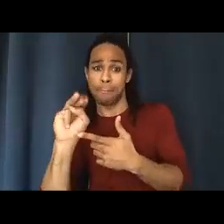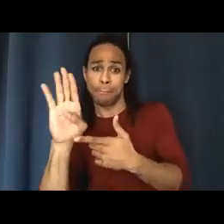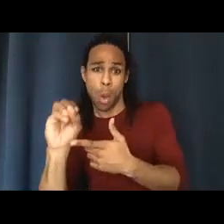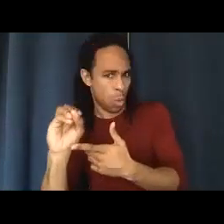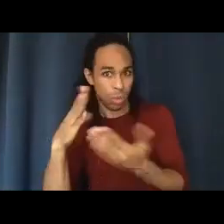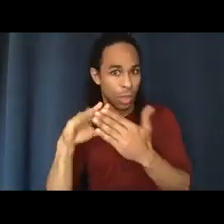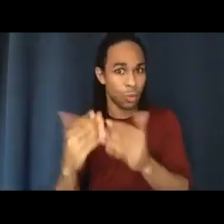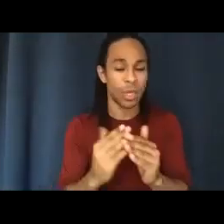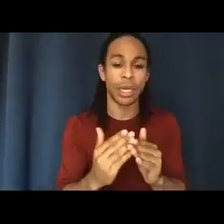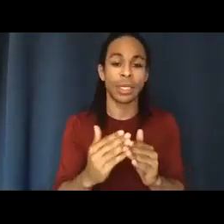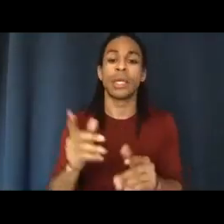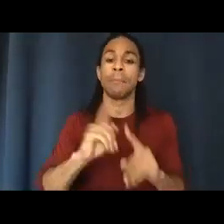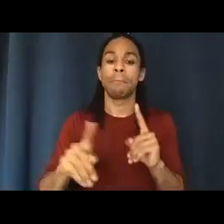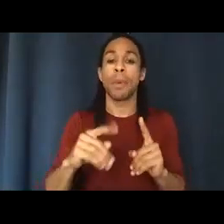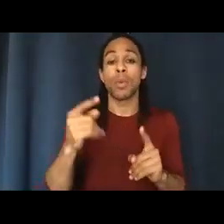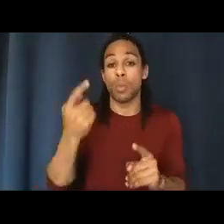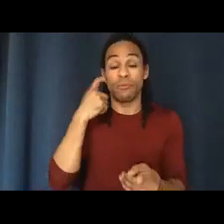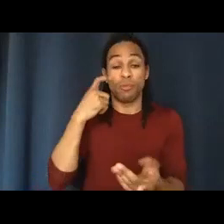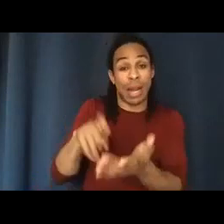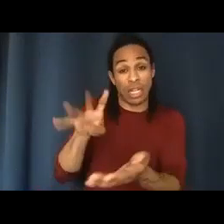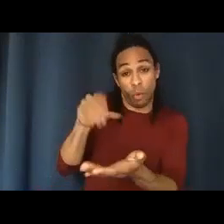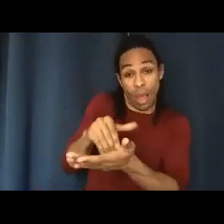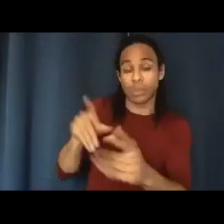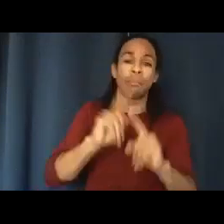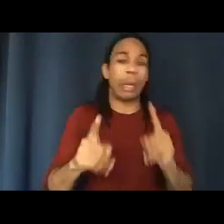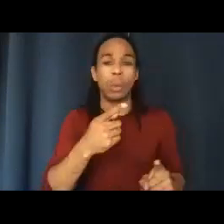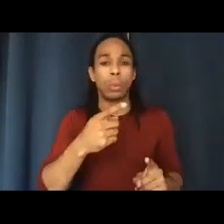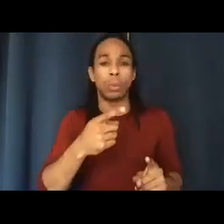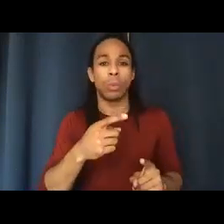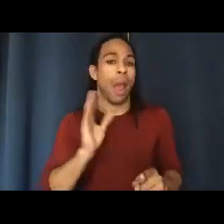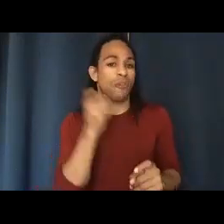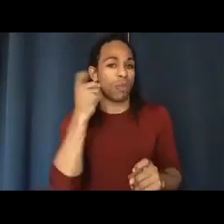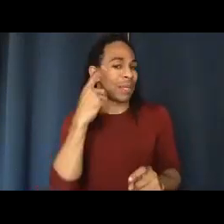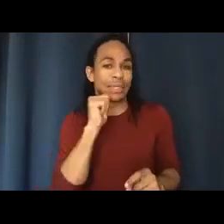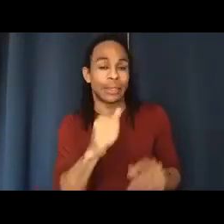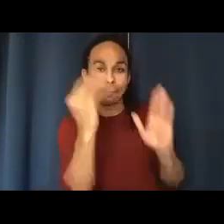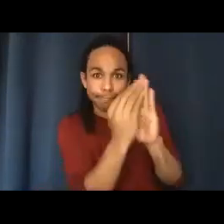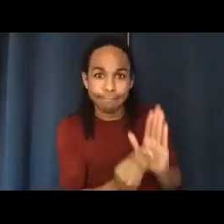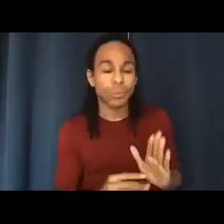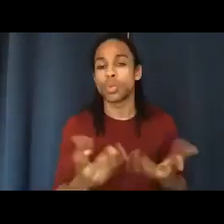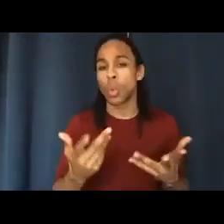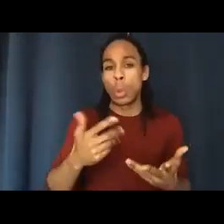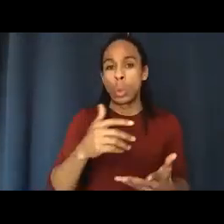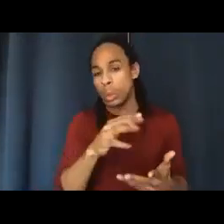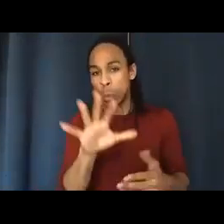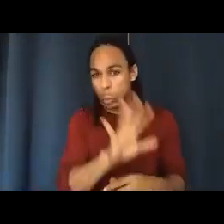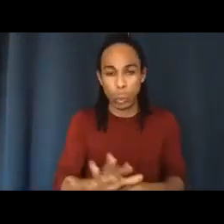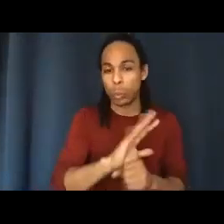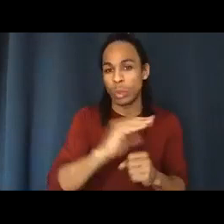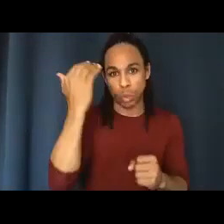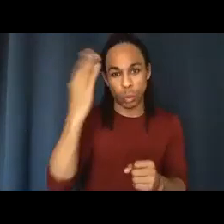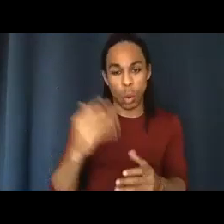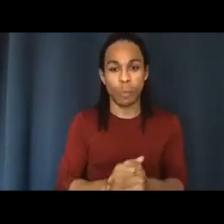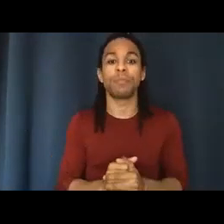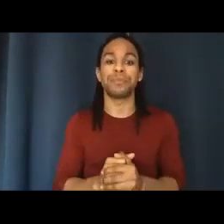that number. COVID in our lives and the lives of Quilombo communities has